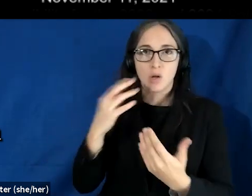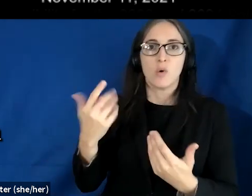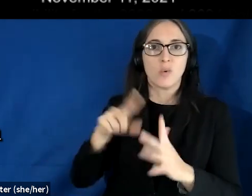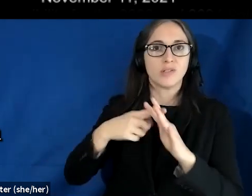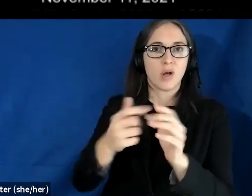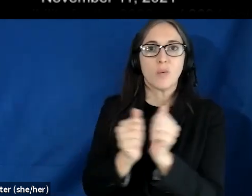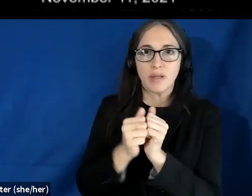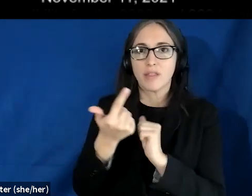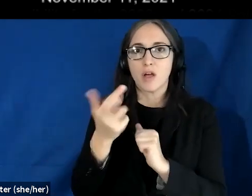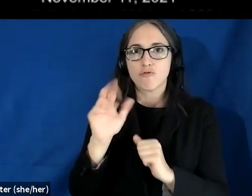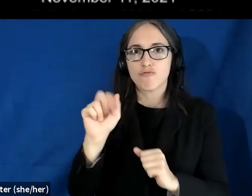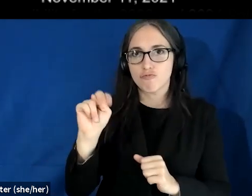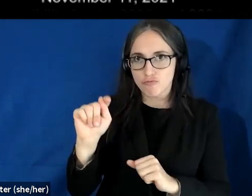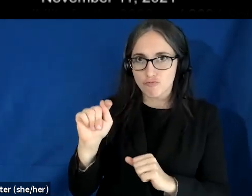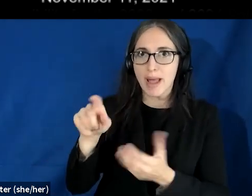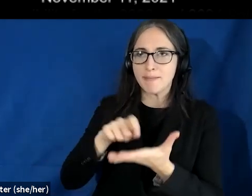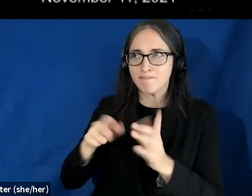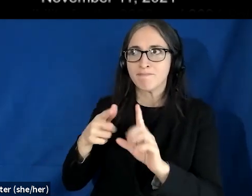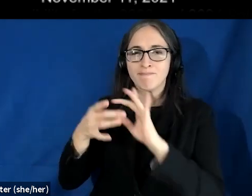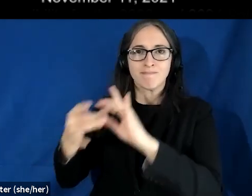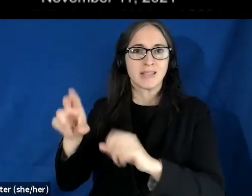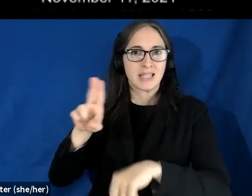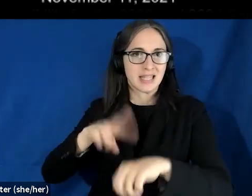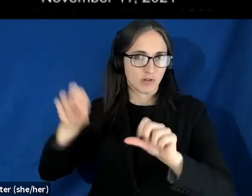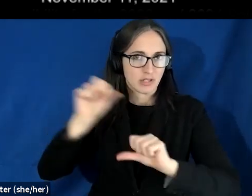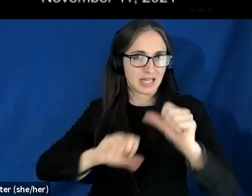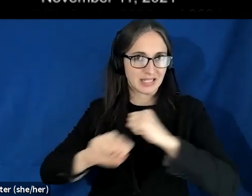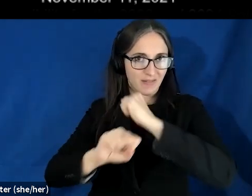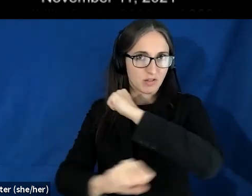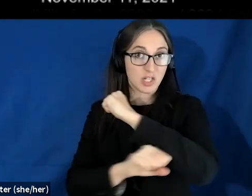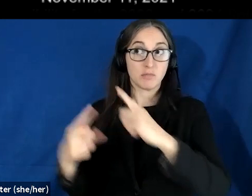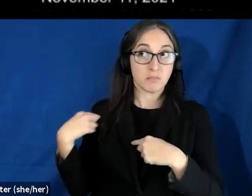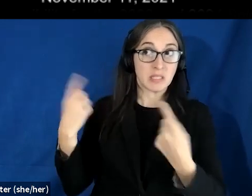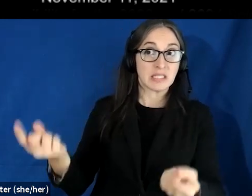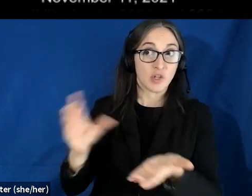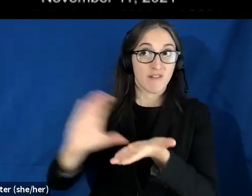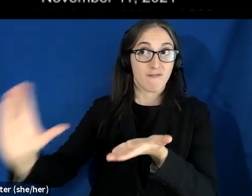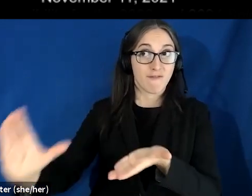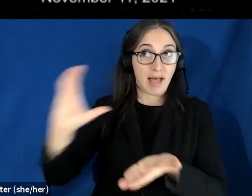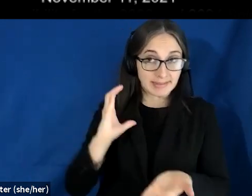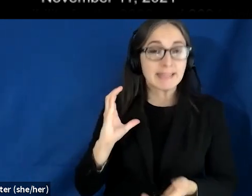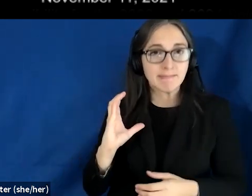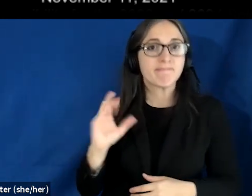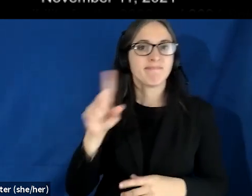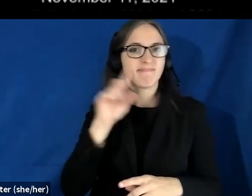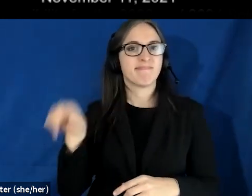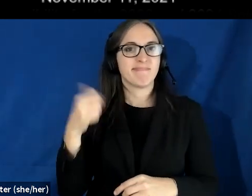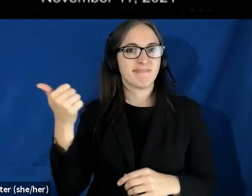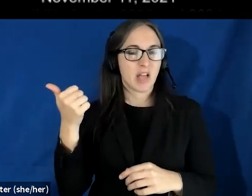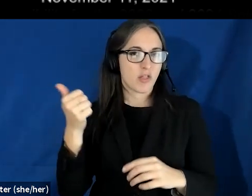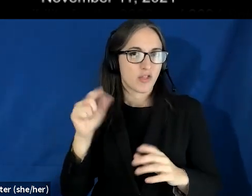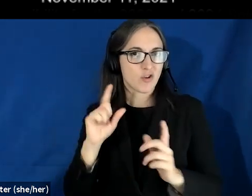to be funded by them since then. We're supported with other federal grants from the U.S. Department of Education and